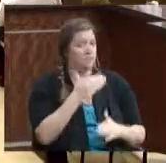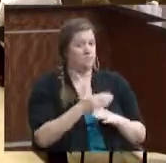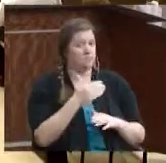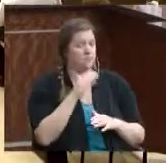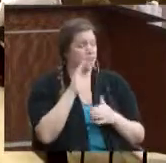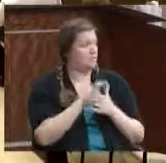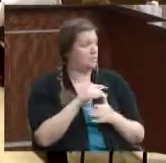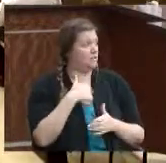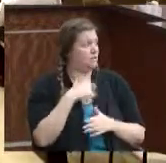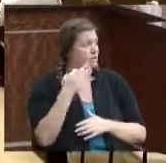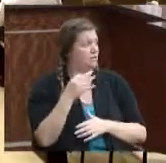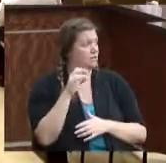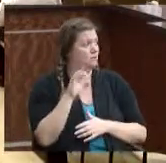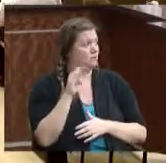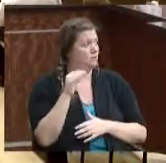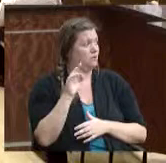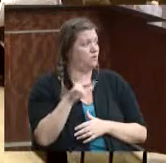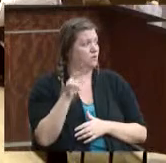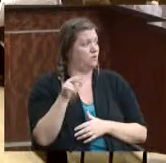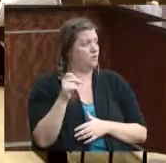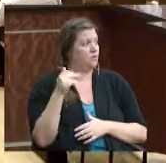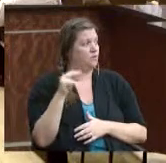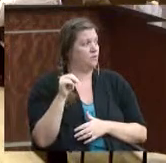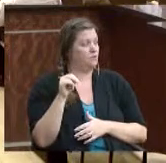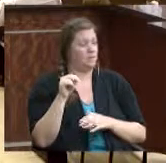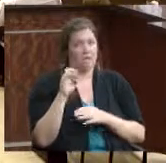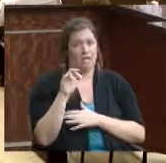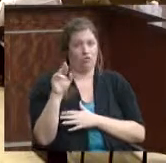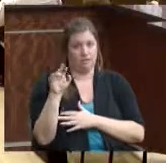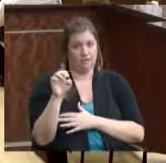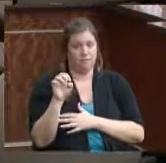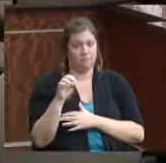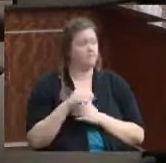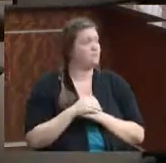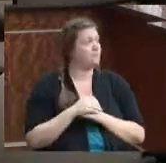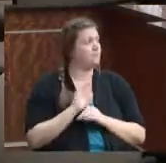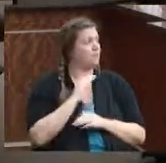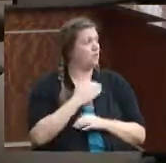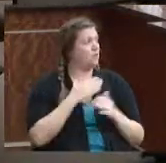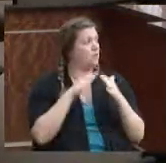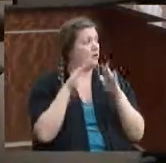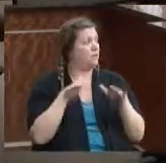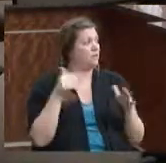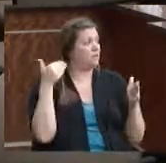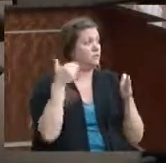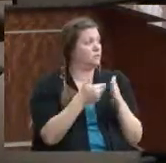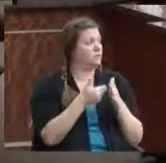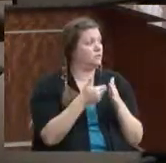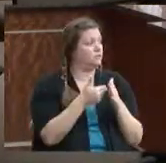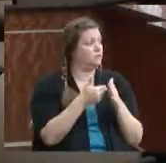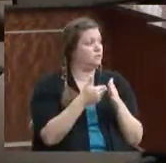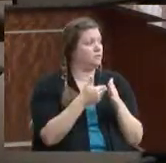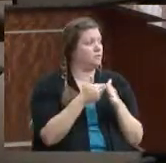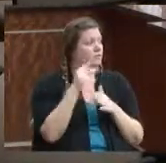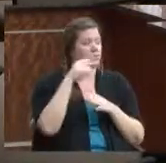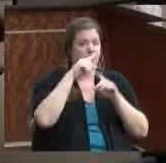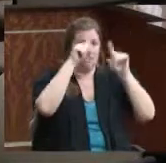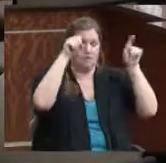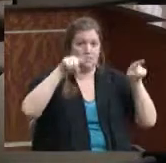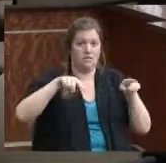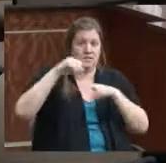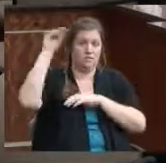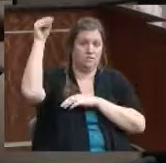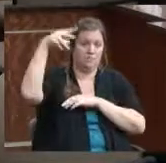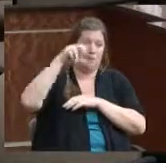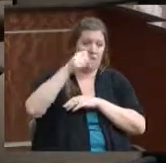I live on 9433 Trevino Terrace. Our house is the closest to the proposed solar array and is